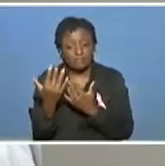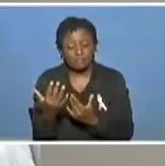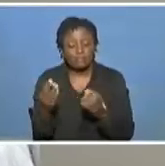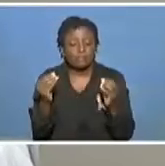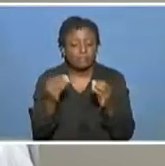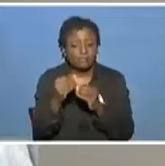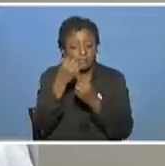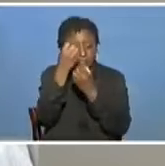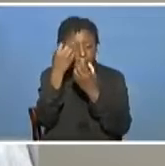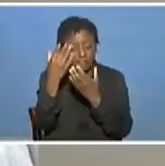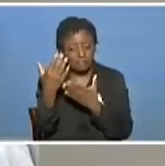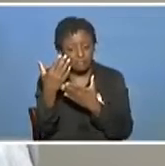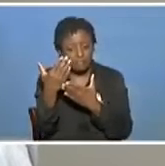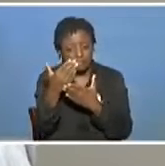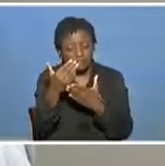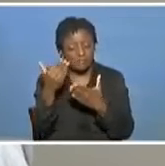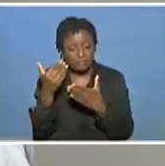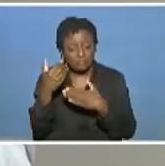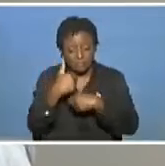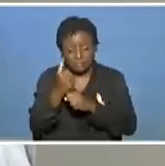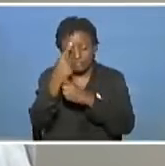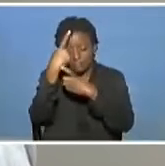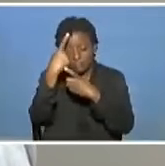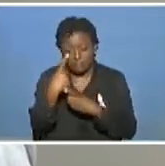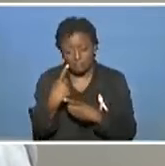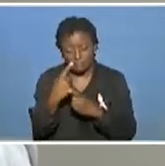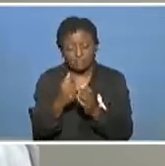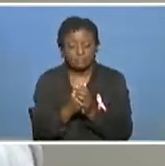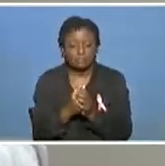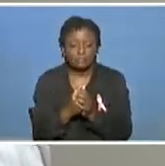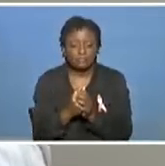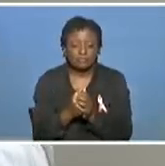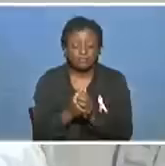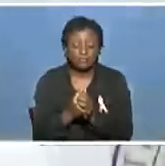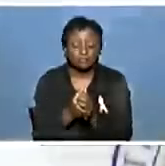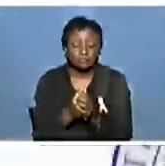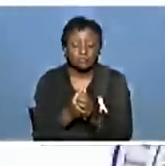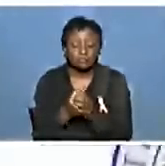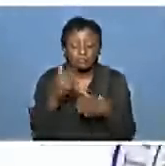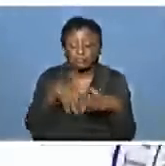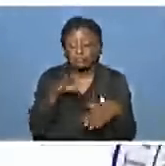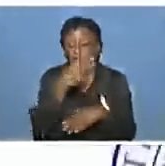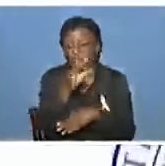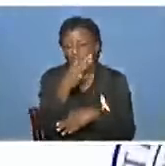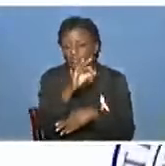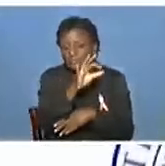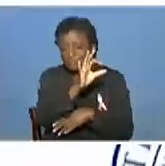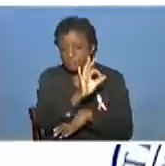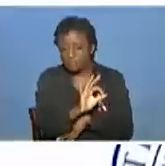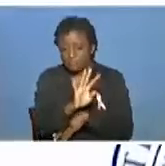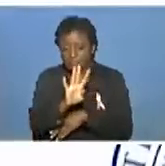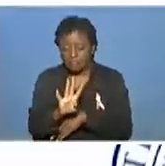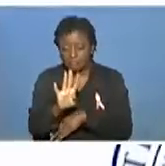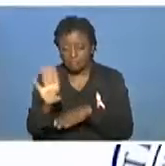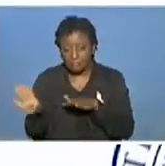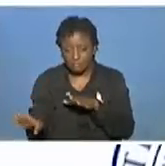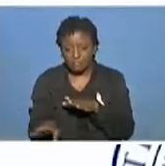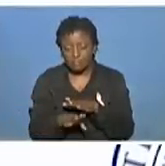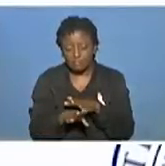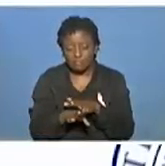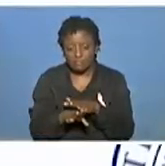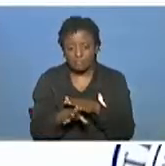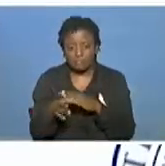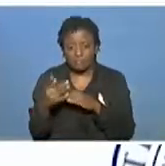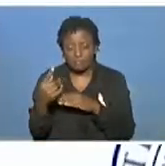more detail before a definitive decision is made. In 1994, under the aegis of the